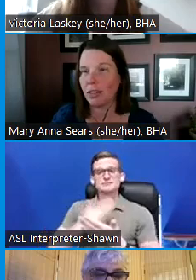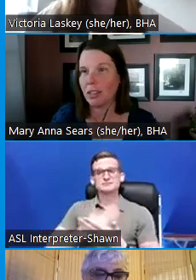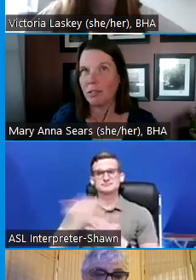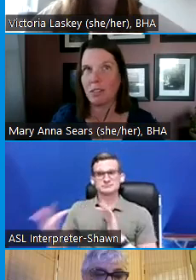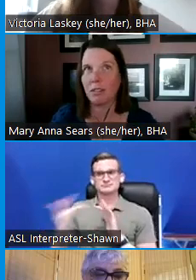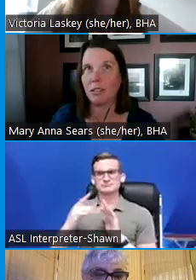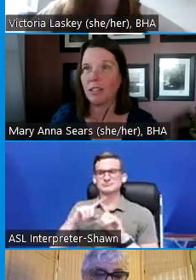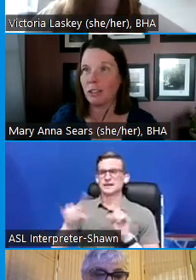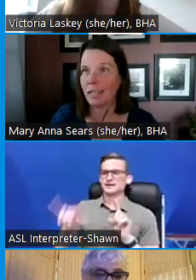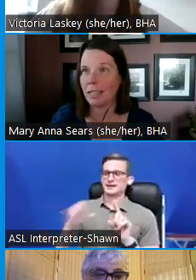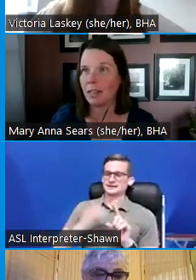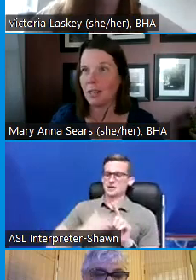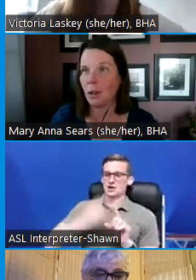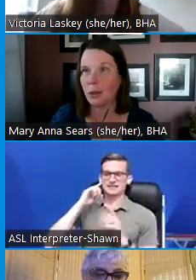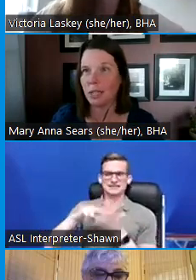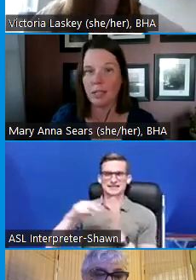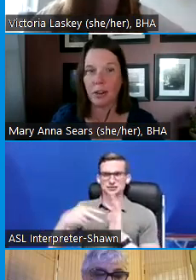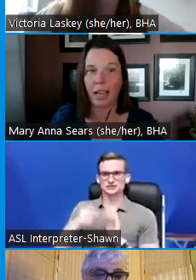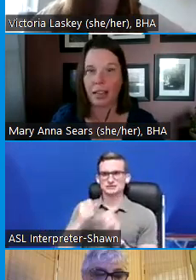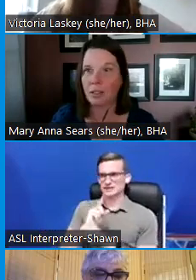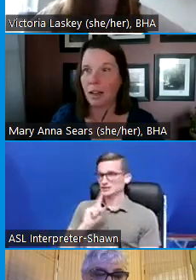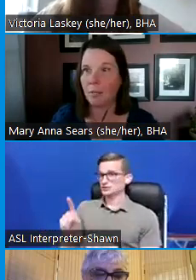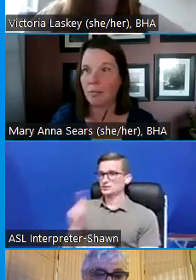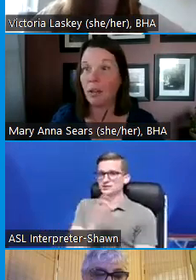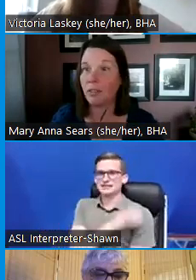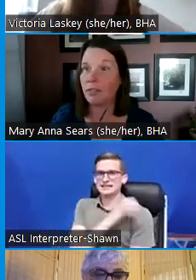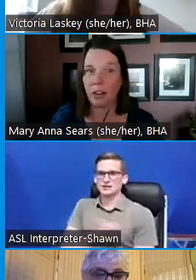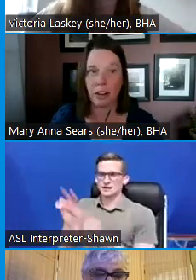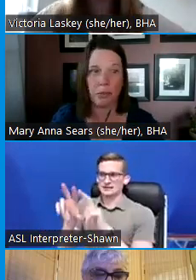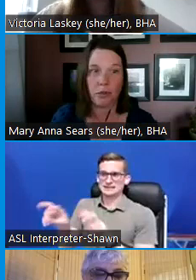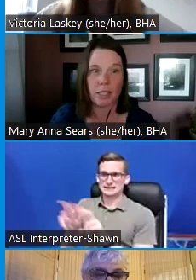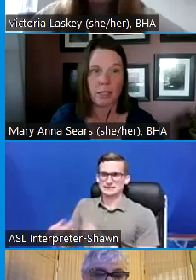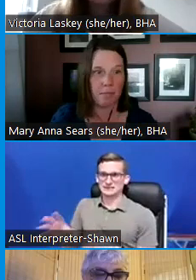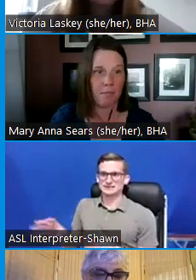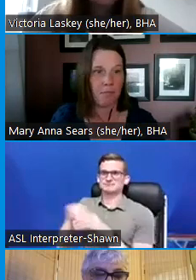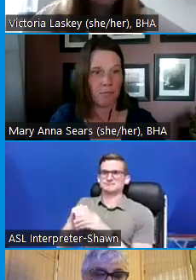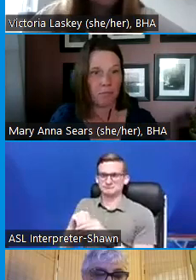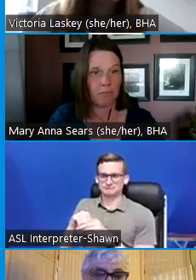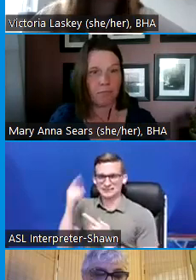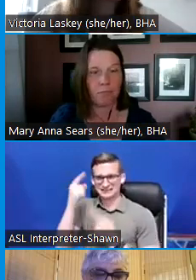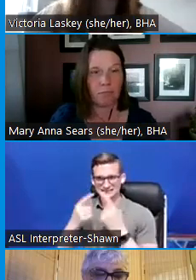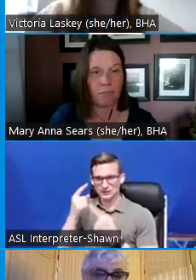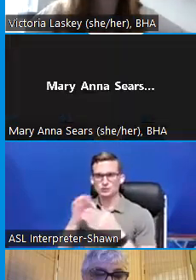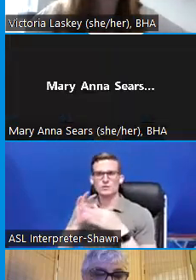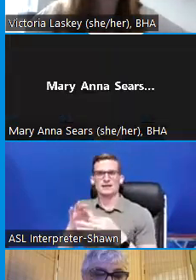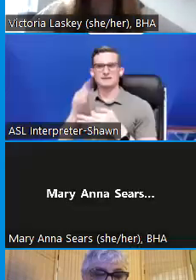that the clinical assessment is also considered and relevant for their services.